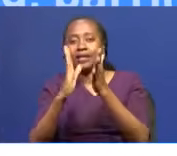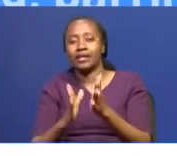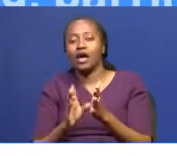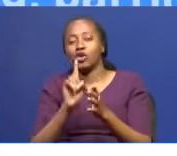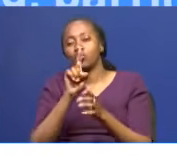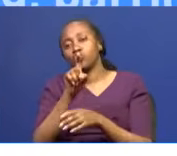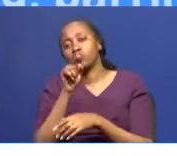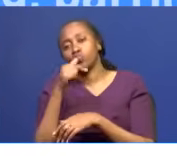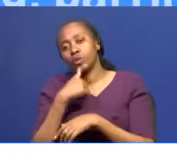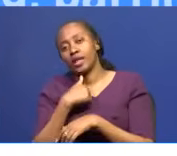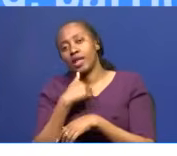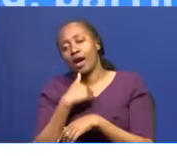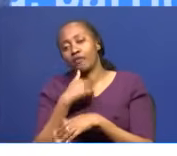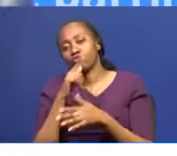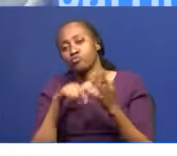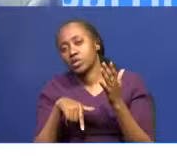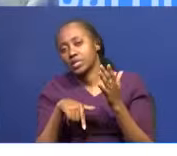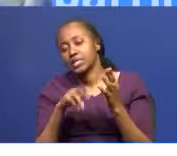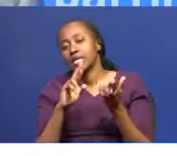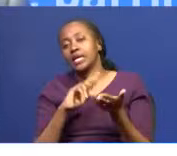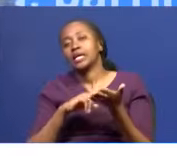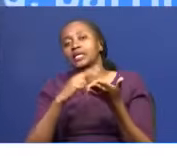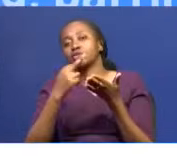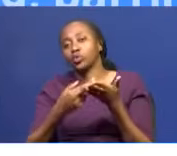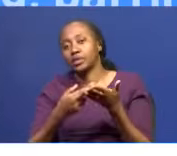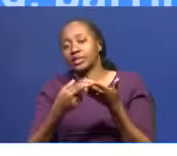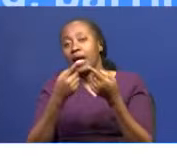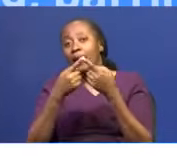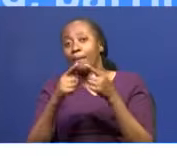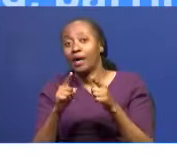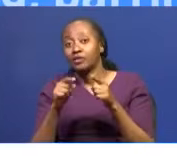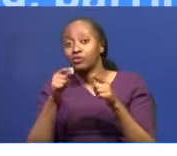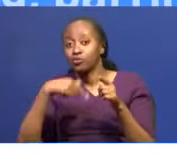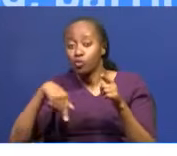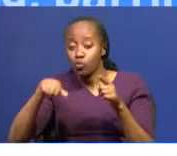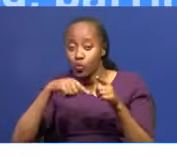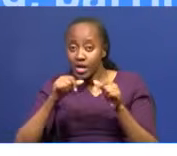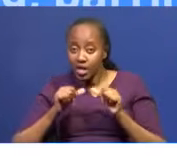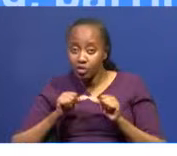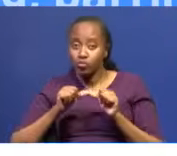have resources. Because for us to drive,